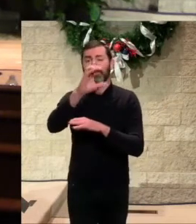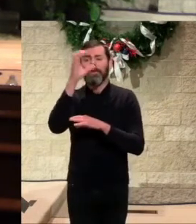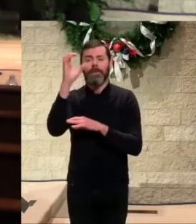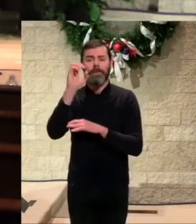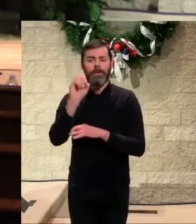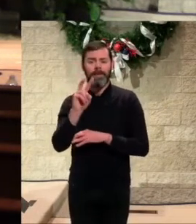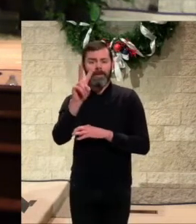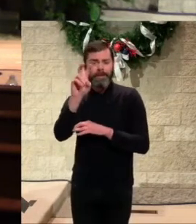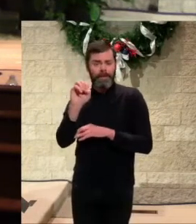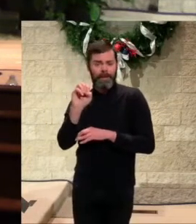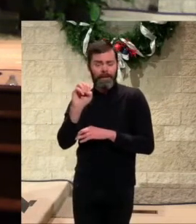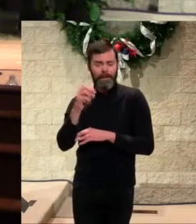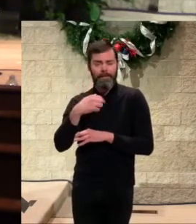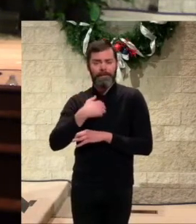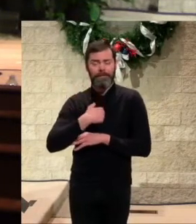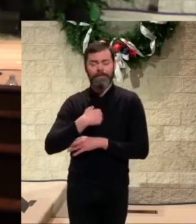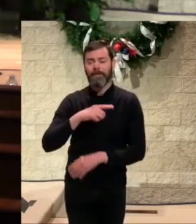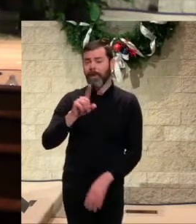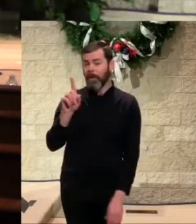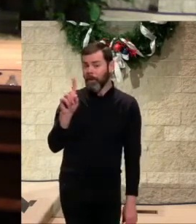Eve will find me